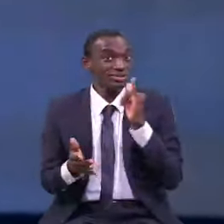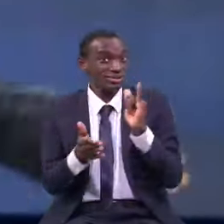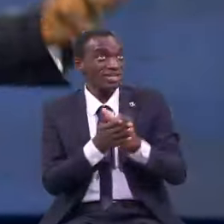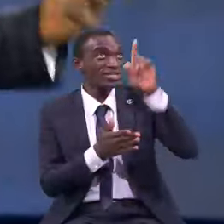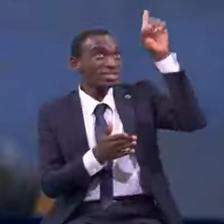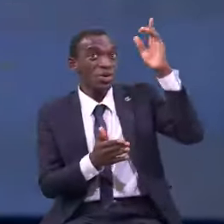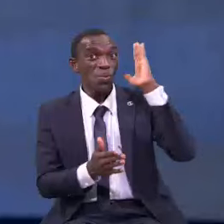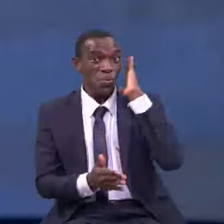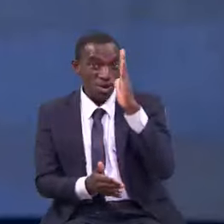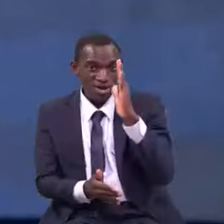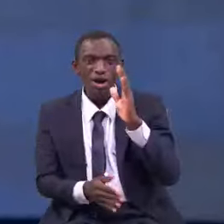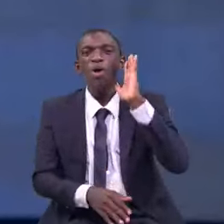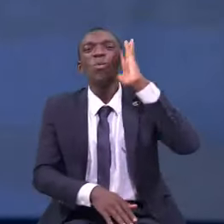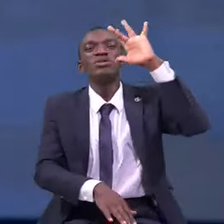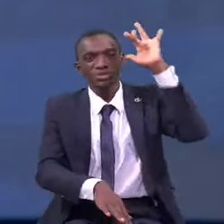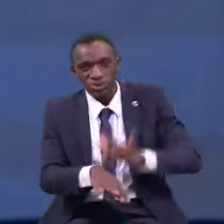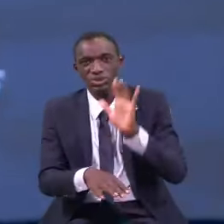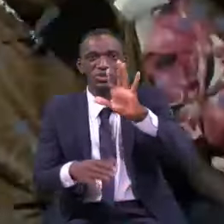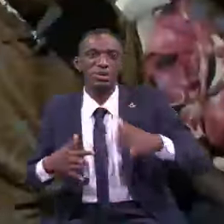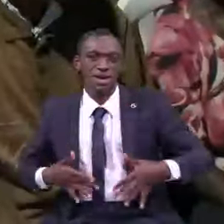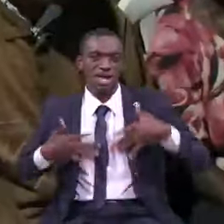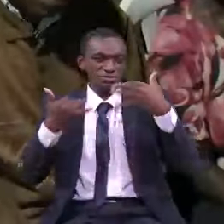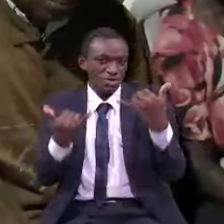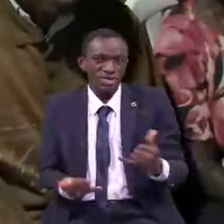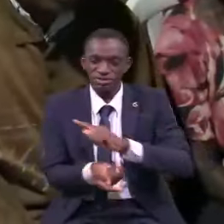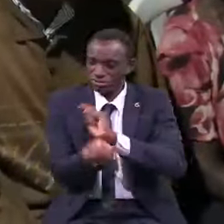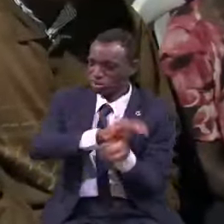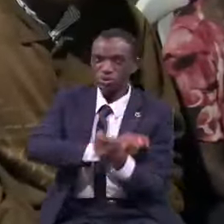life tonight and touch your life, turn your life around.